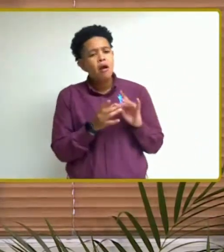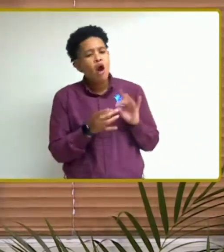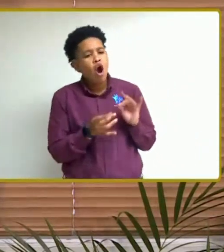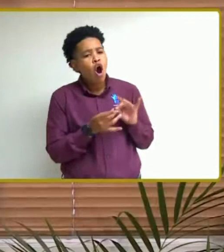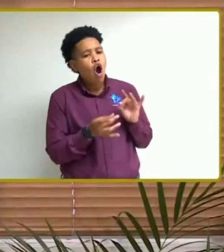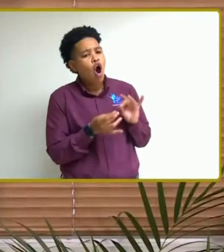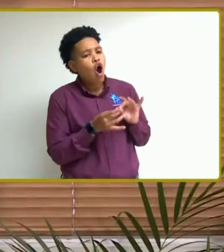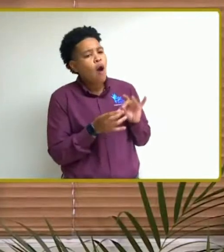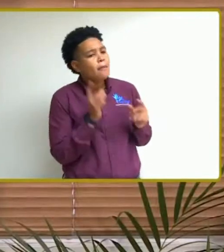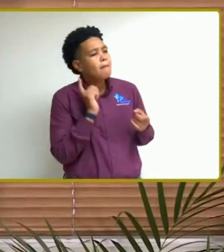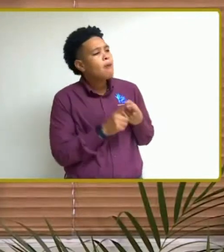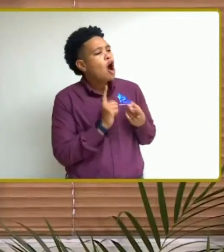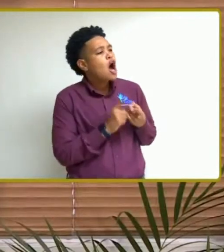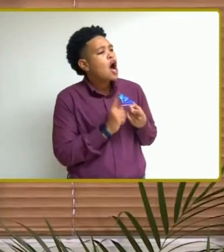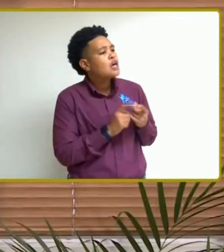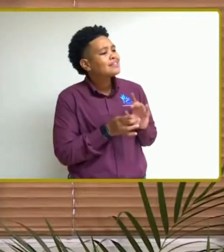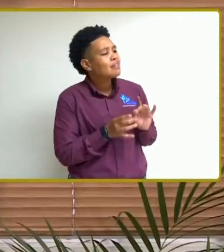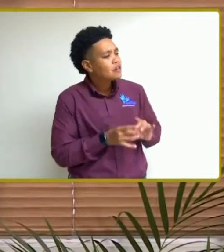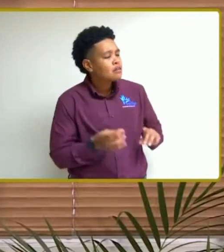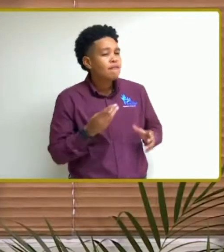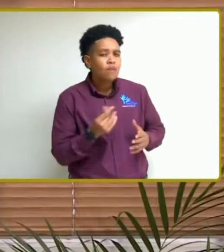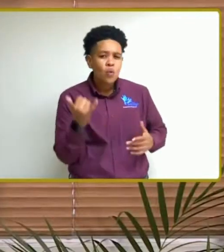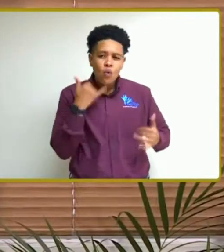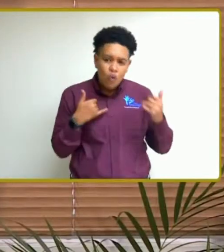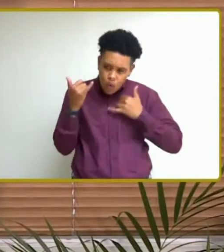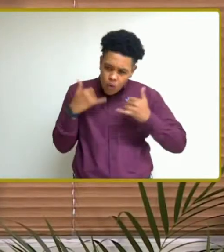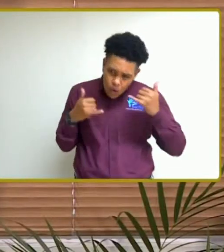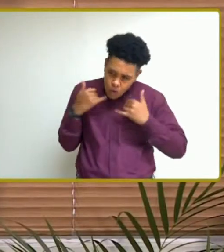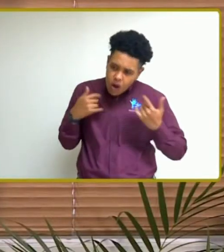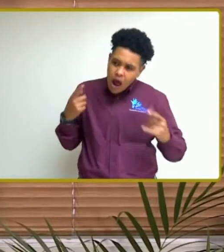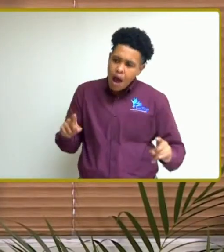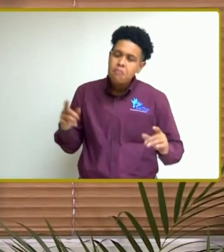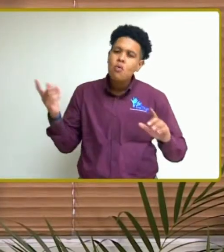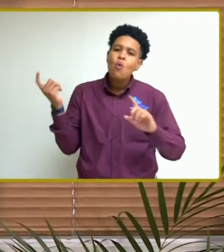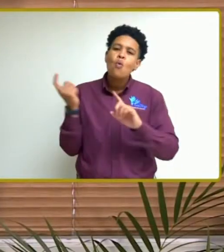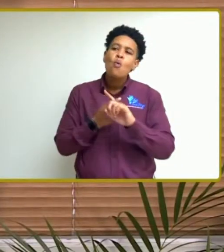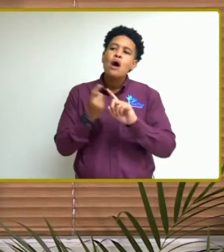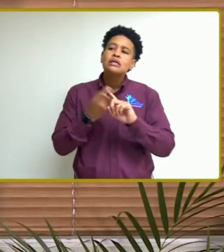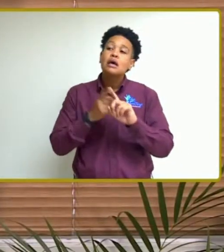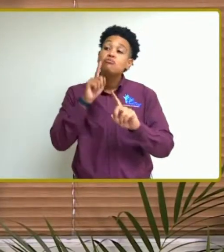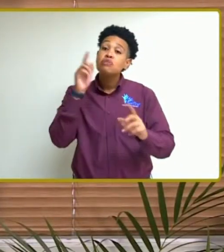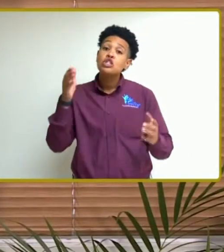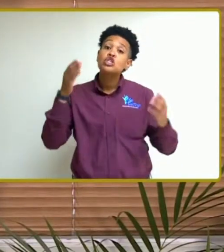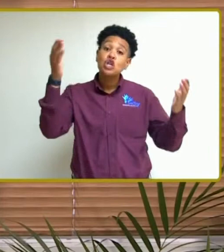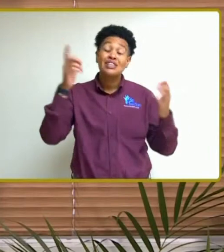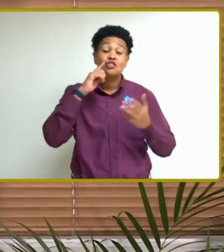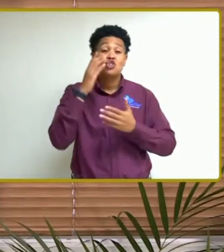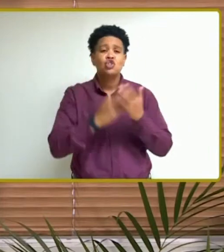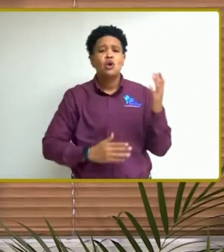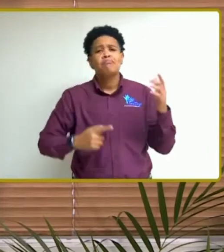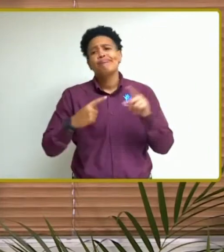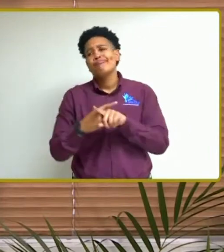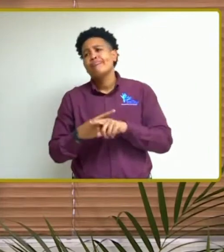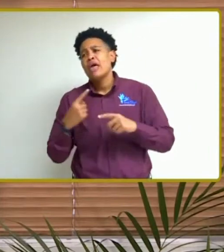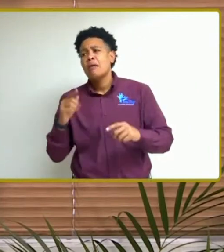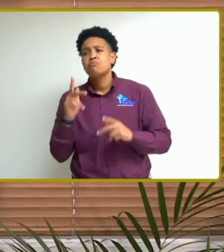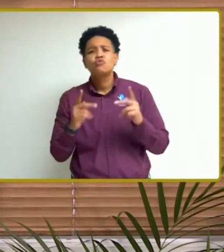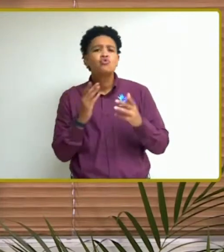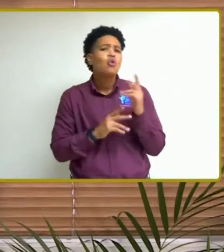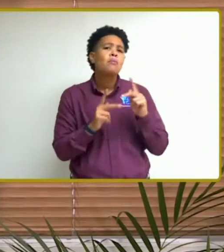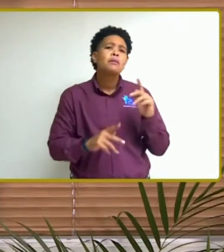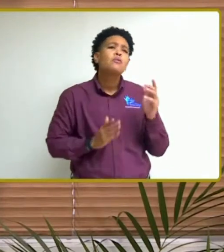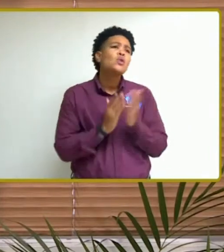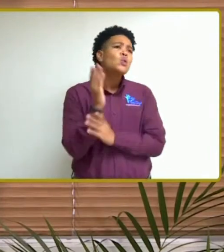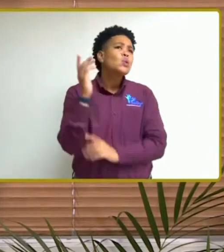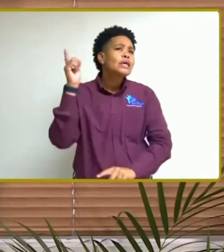positively. I've had a few calls and WhatsApp suggesting that there were some glitches, persons couldn't get through.